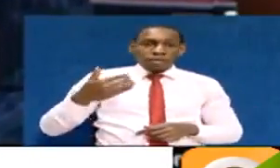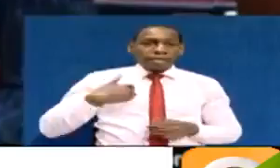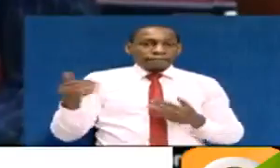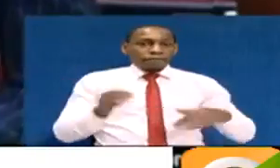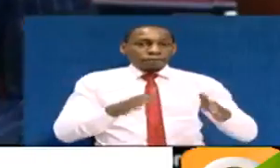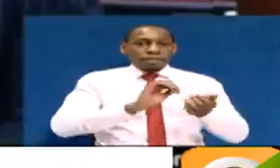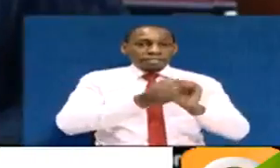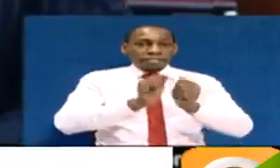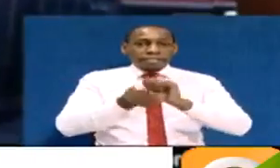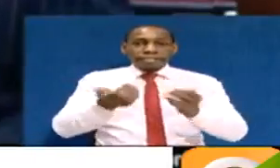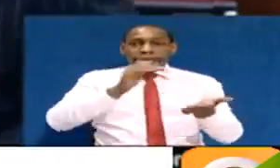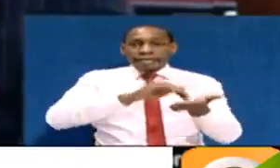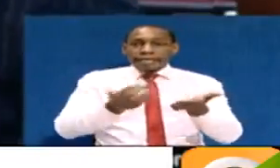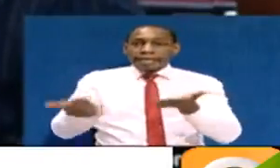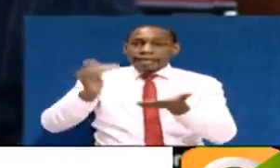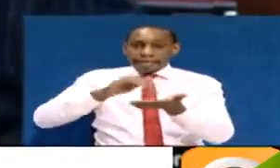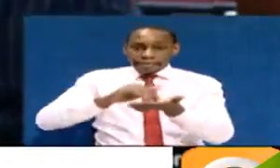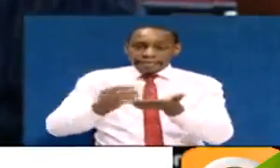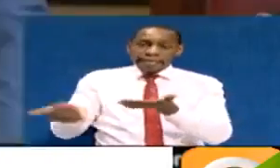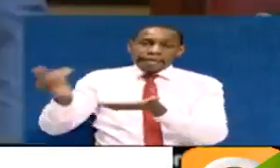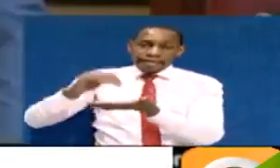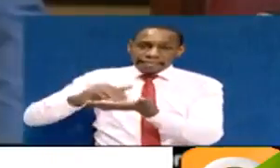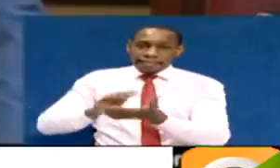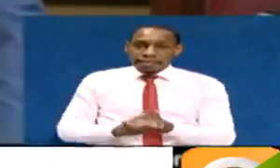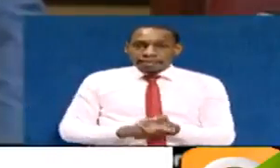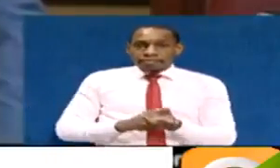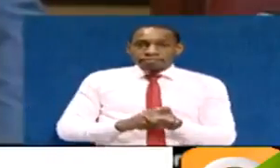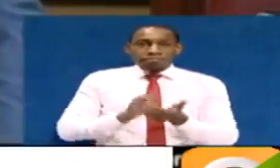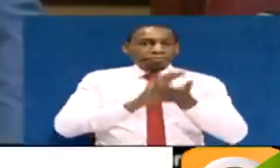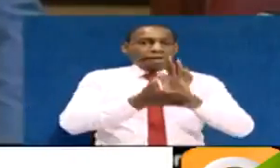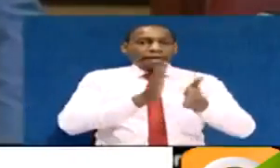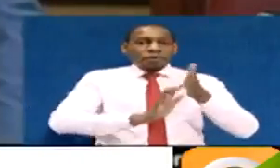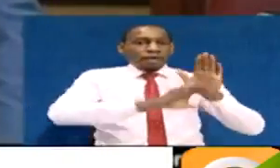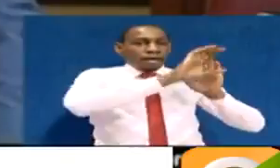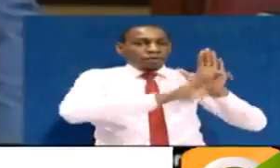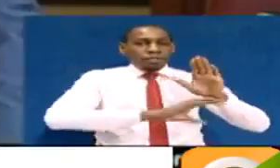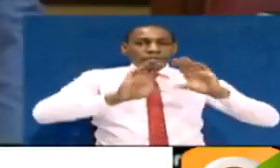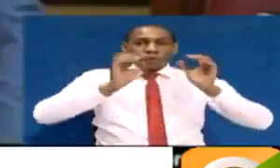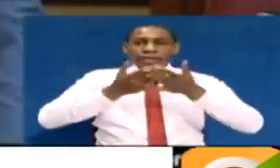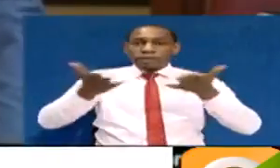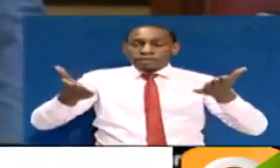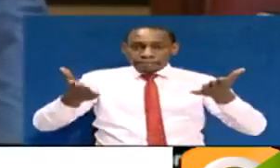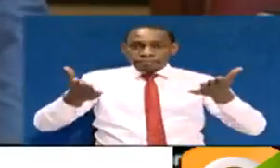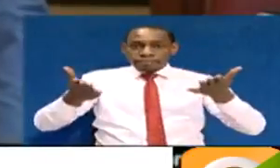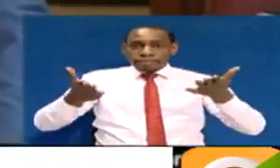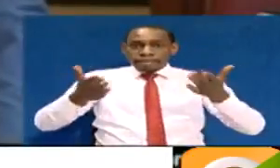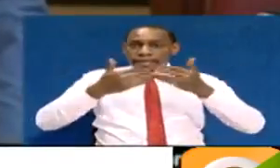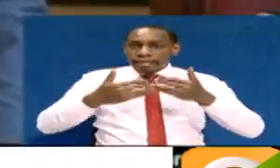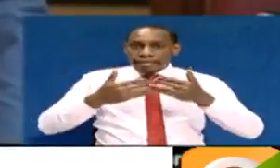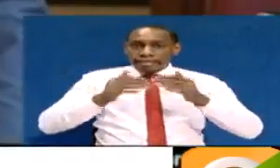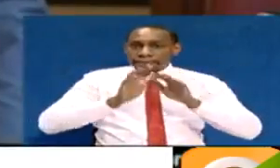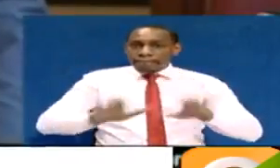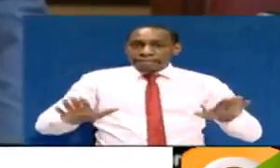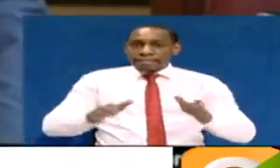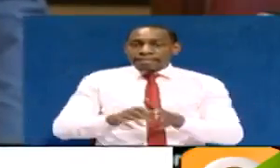room to amend it again and again and again. No constitution the world over is cast on stone. And